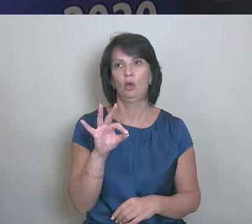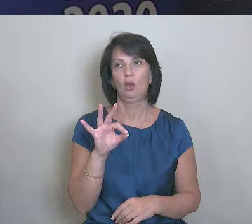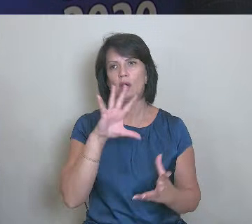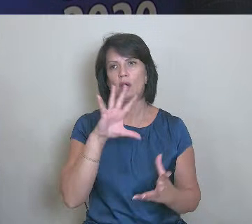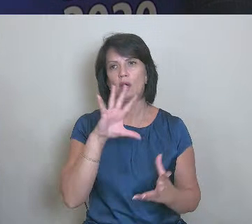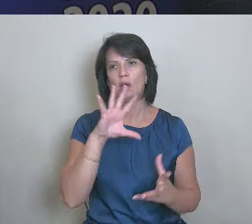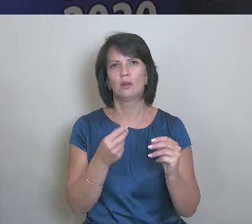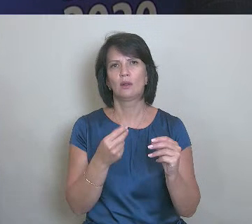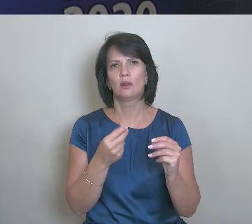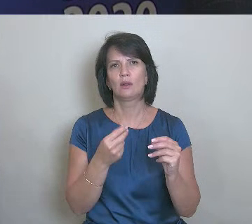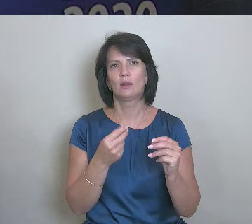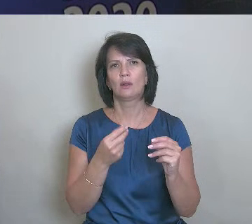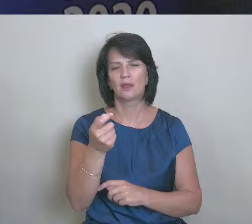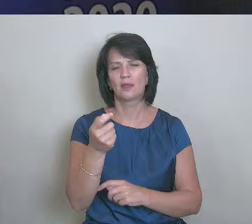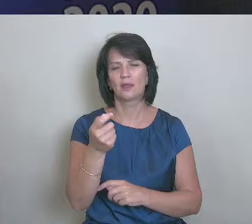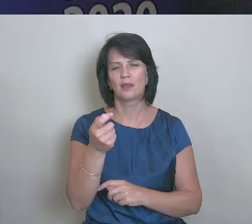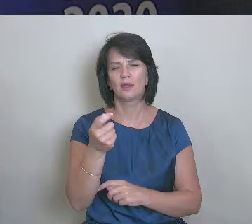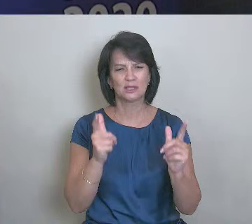and